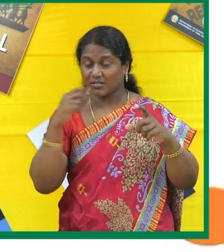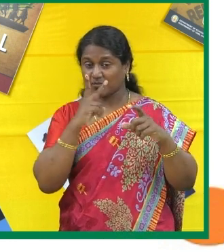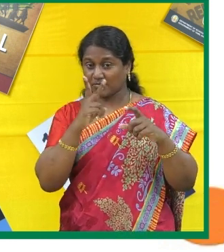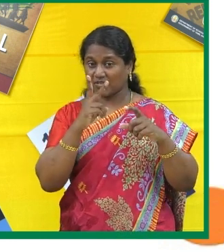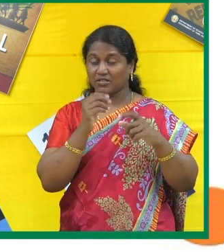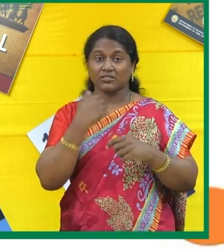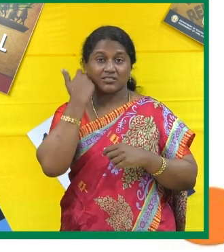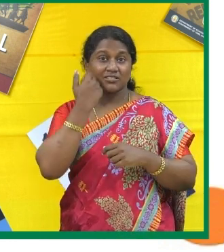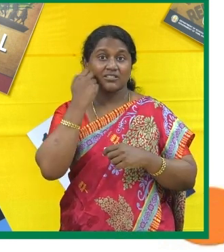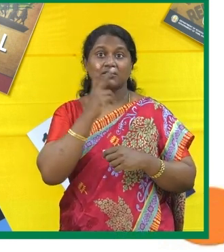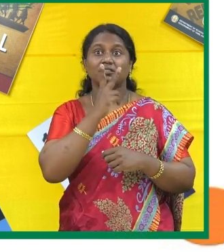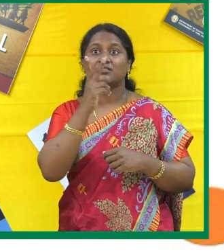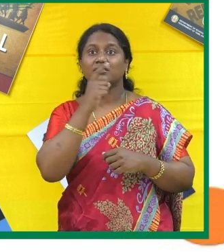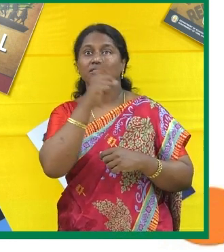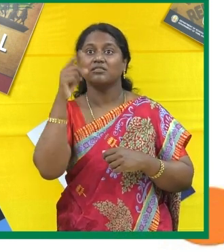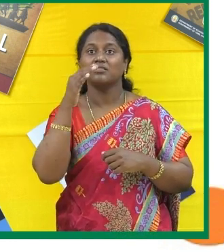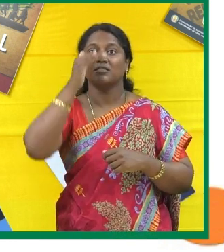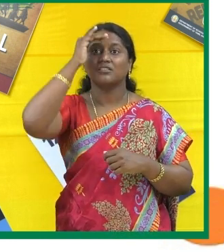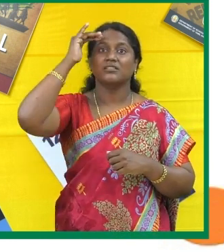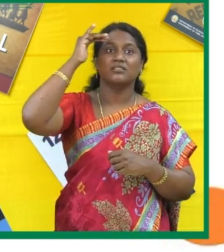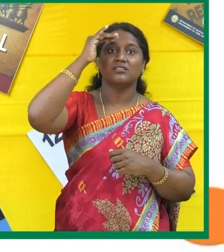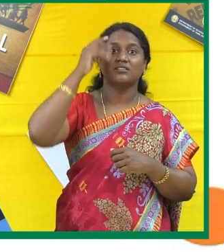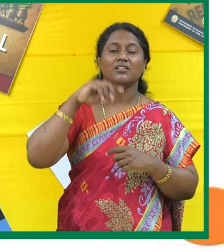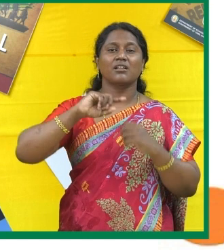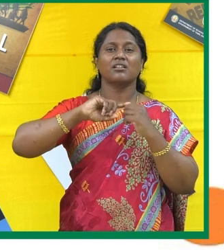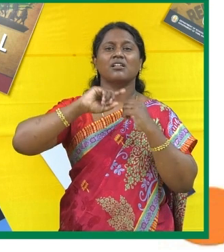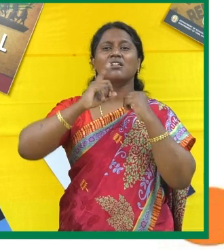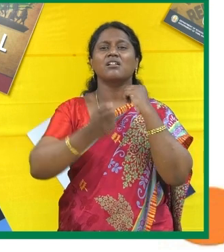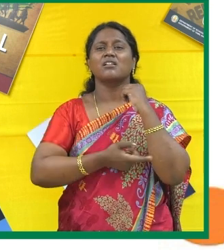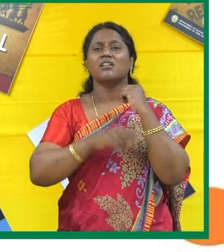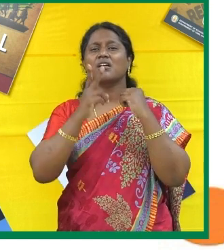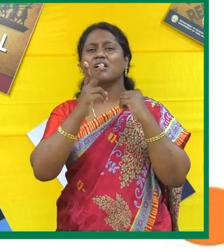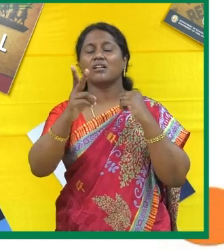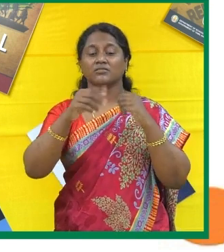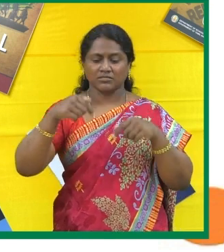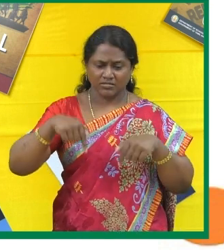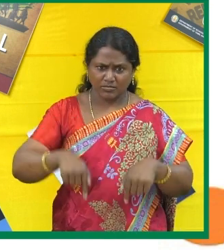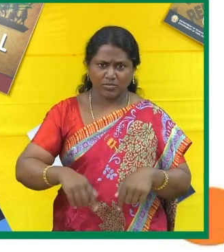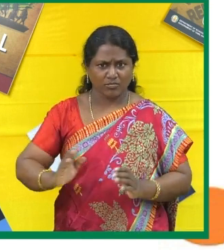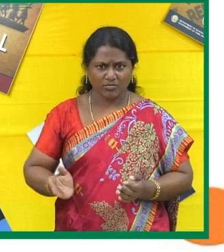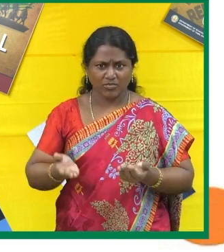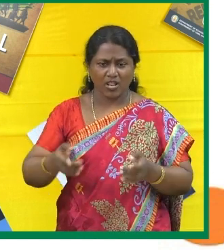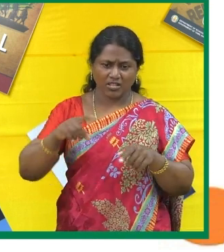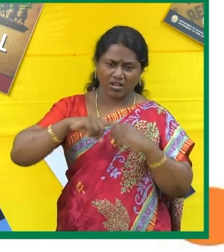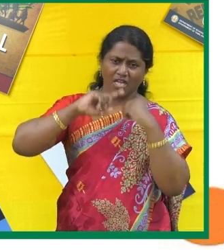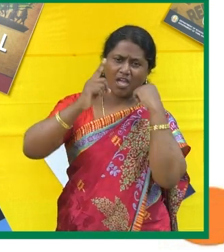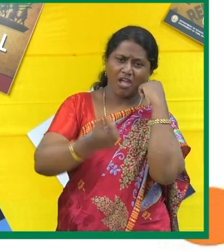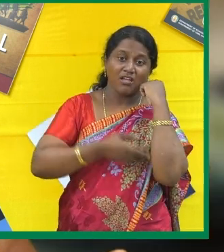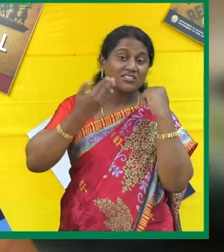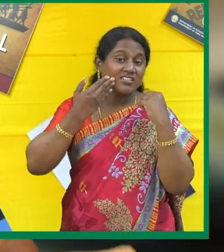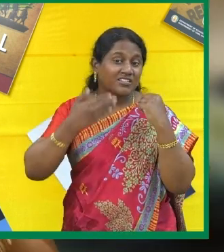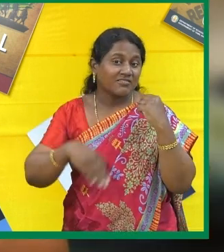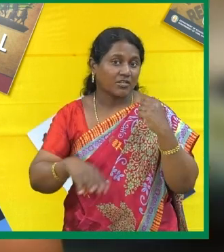searching for the long life. Till the death, we are searching for something. We long for something. From the